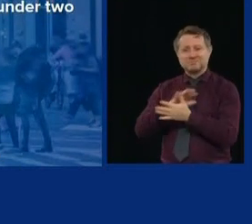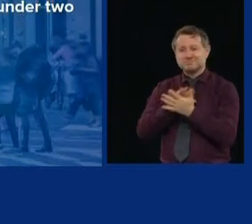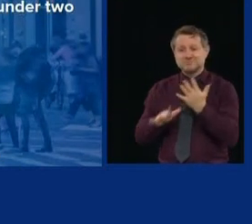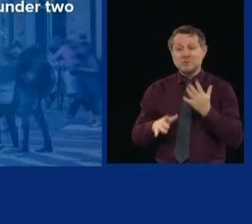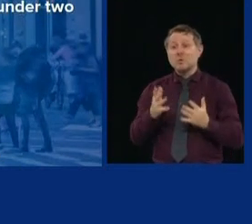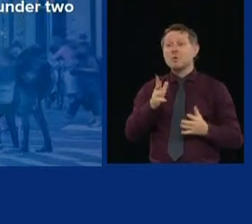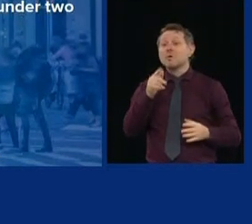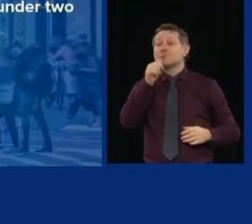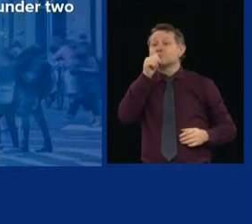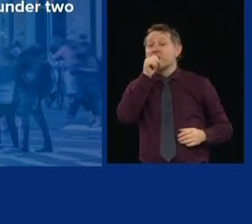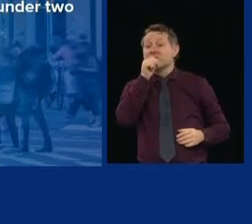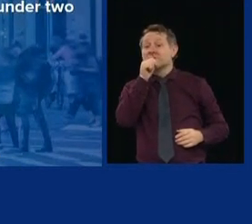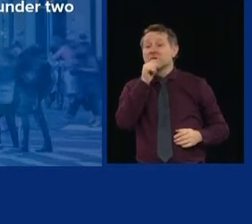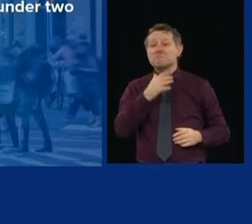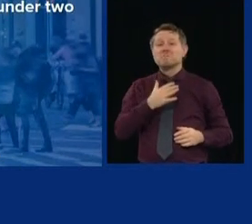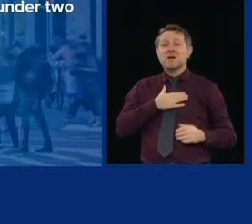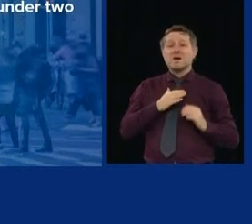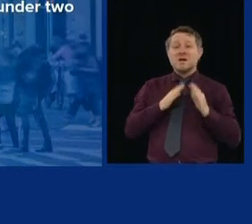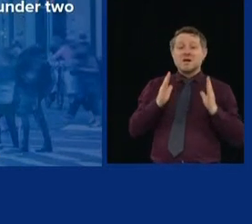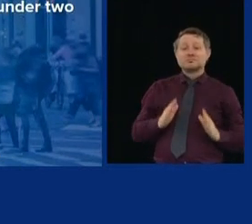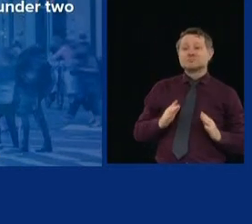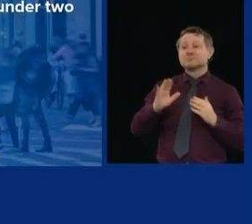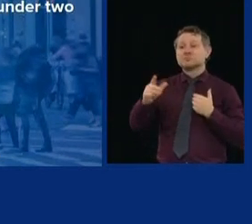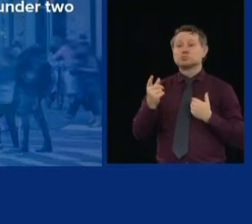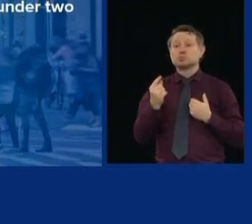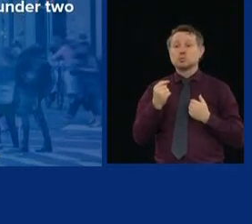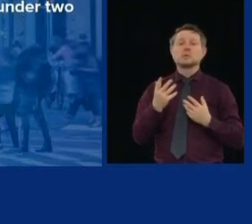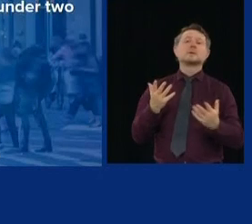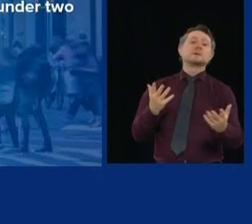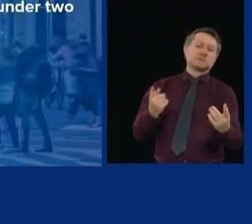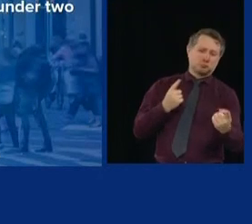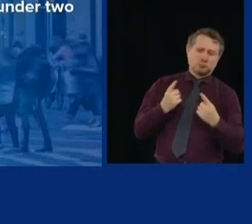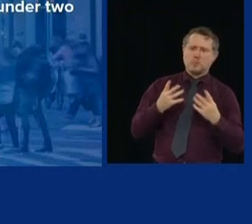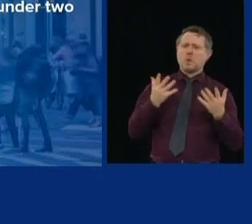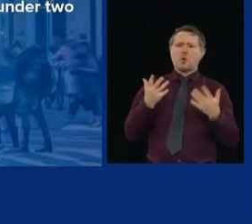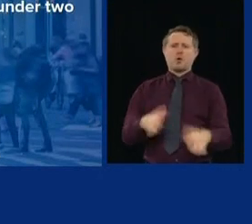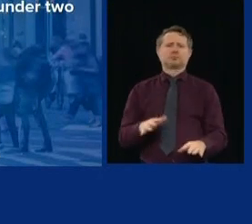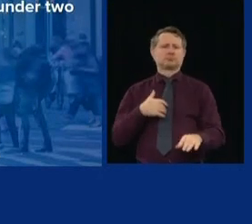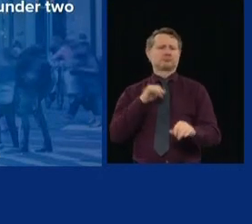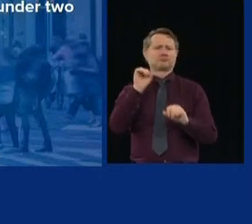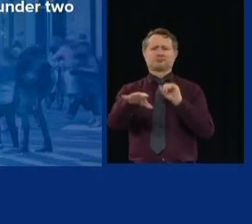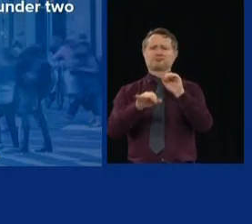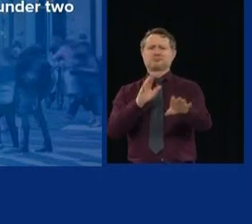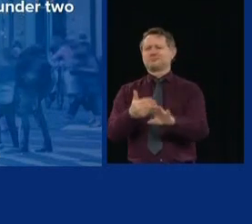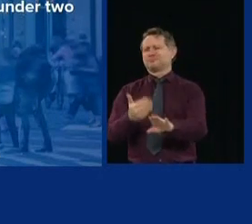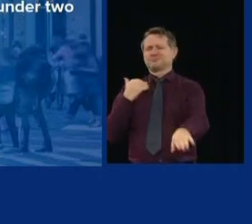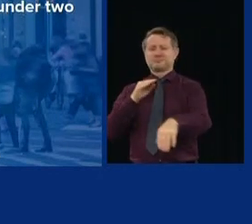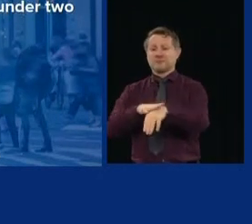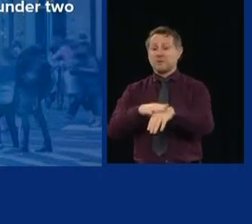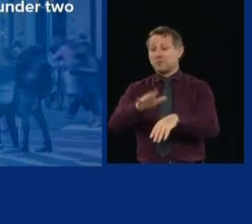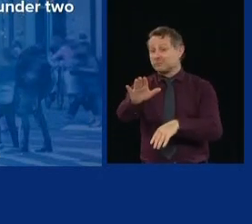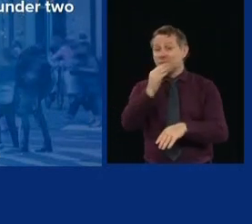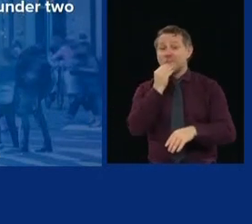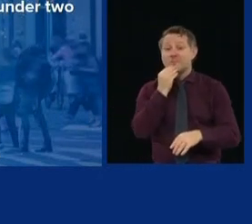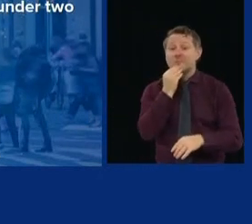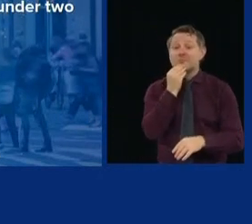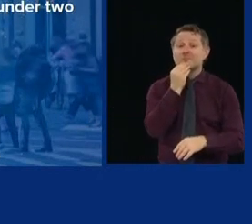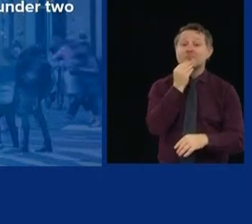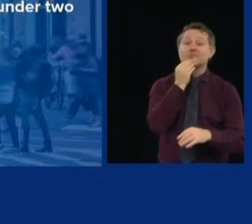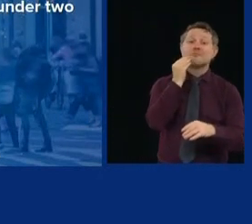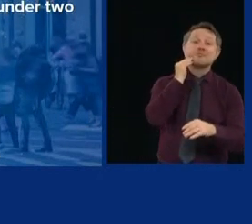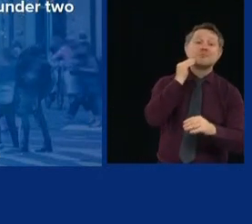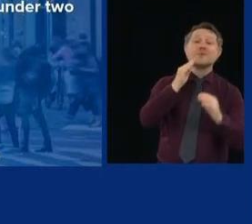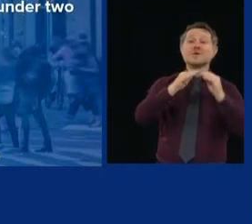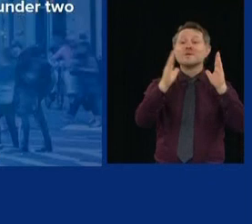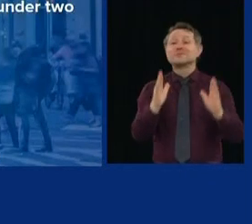what should I do? Well, then you have our best advice, but in private is private. What you do in your home, what you do with your family, what you